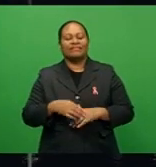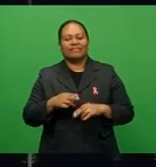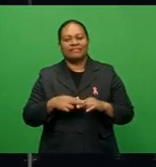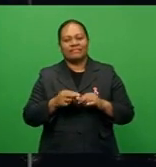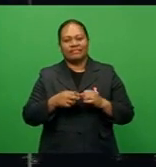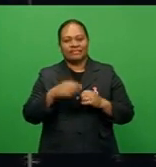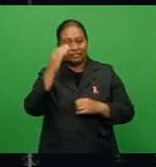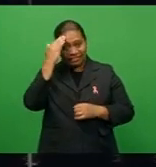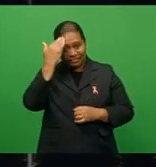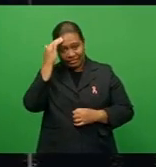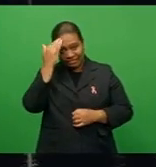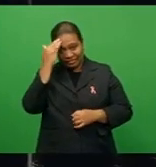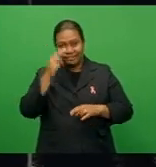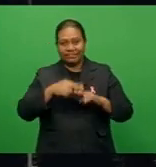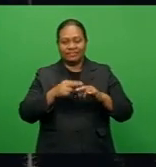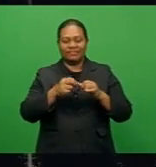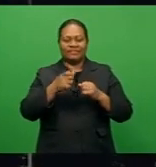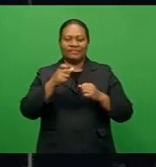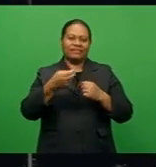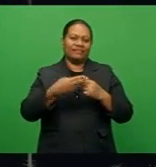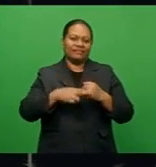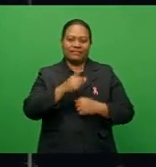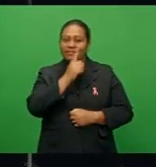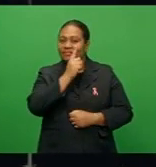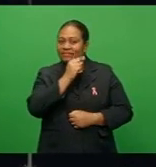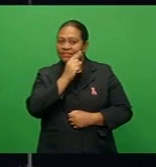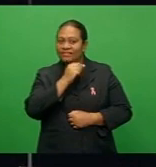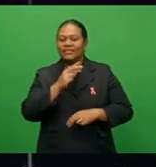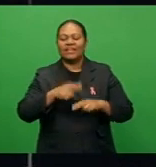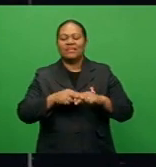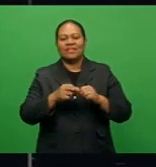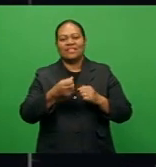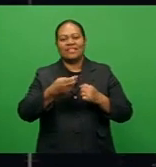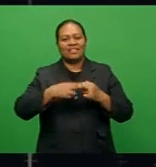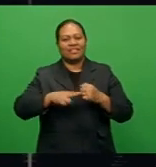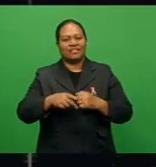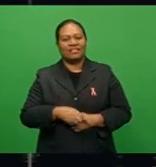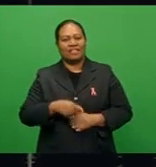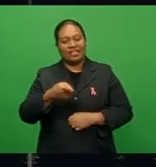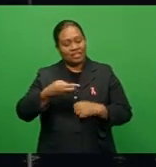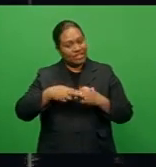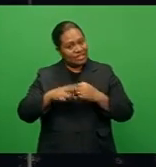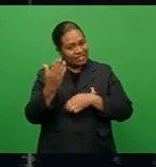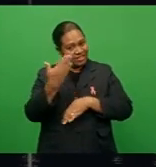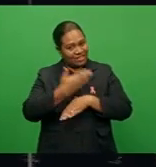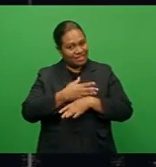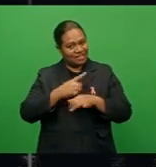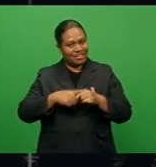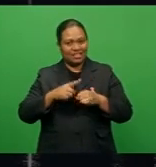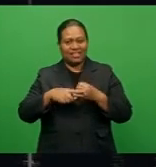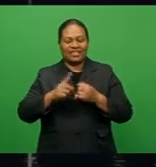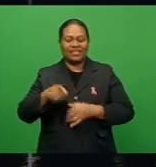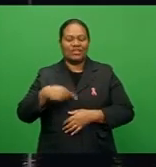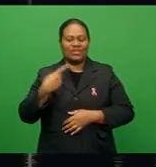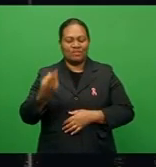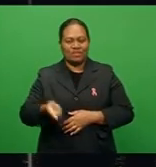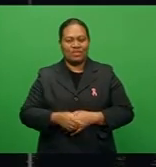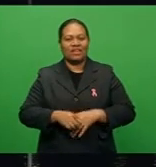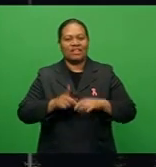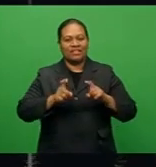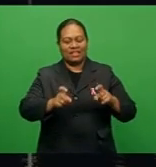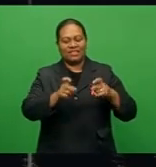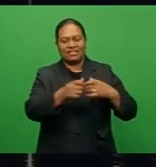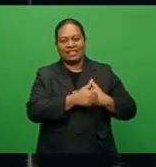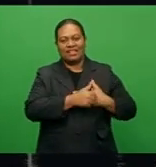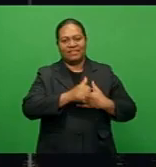fbcnews@fbc.com.fj, via Facebook page FBC News and our Twitter page at FBC_news. That's your news for tonight. Until tomorrow from the team and I, stay